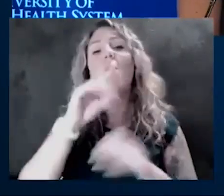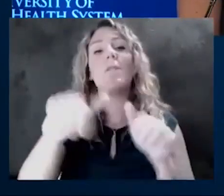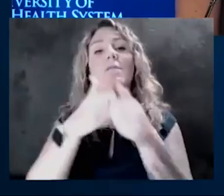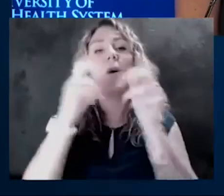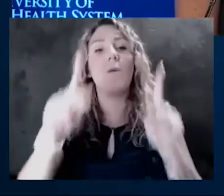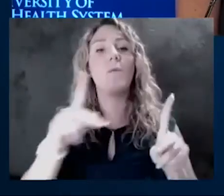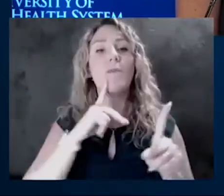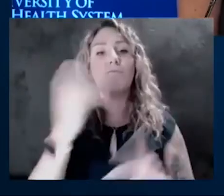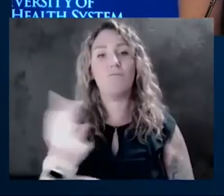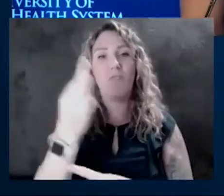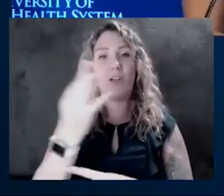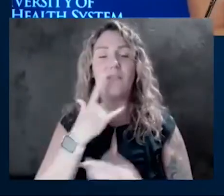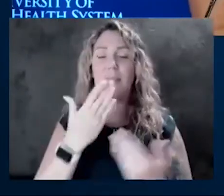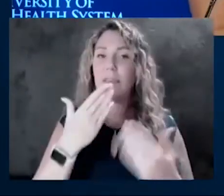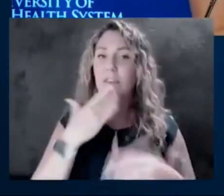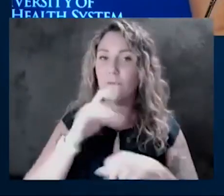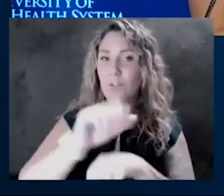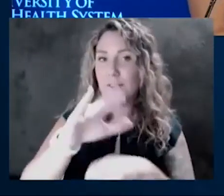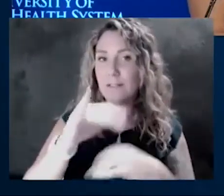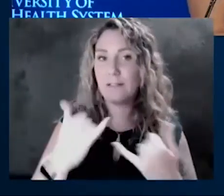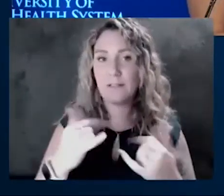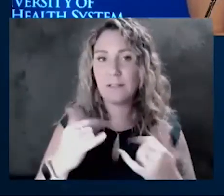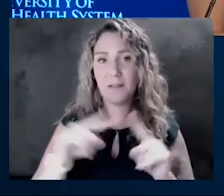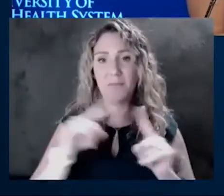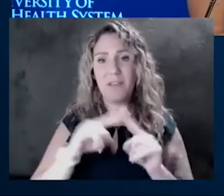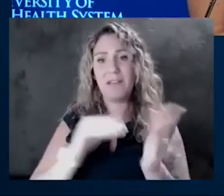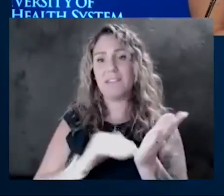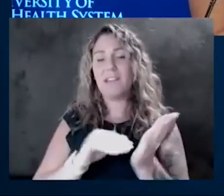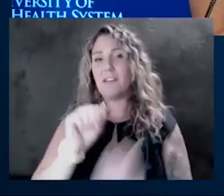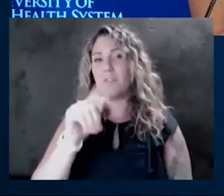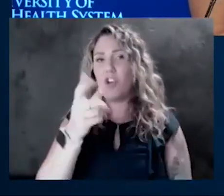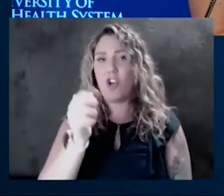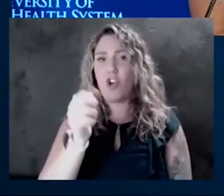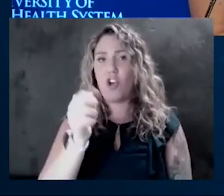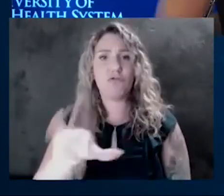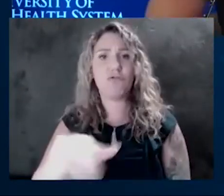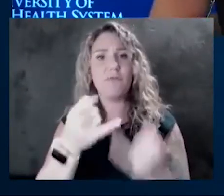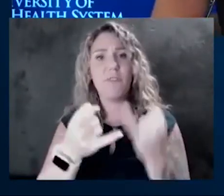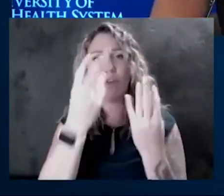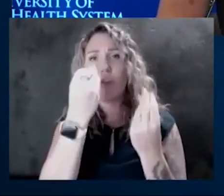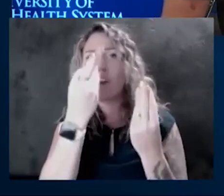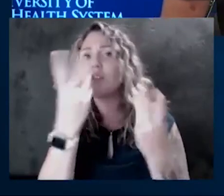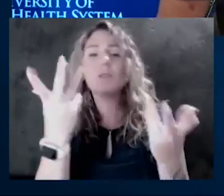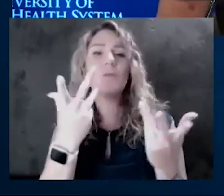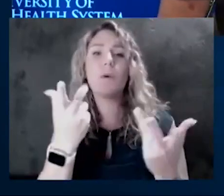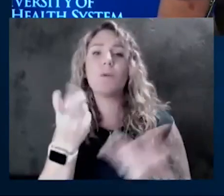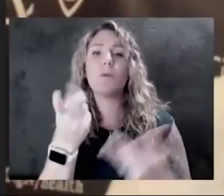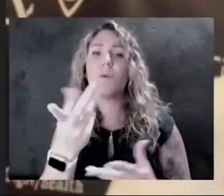in today. But Dr. Archer, I'm just going to start with you. What are your final thoughts? What do you want us to know as we head out today?